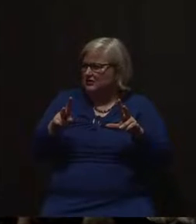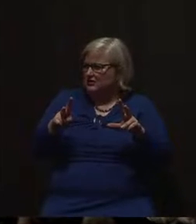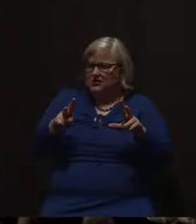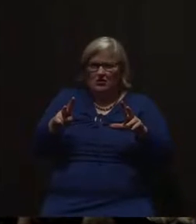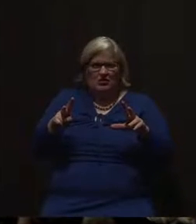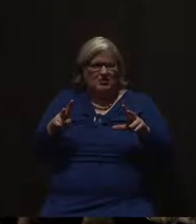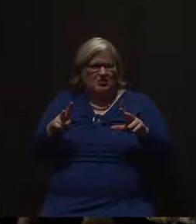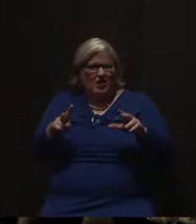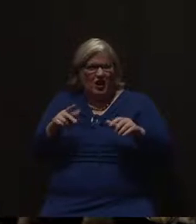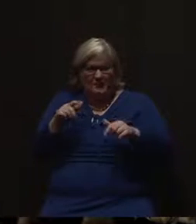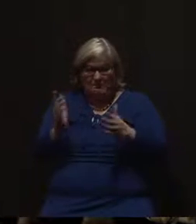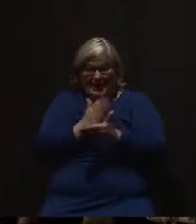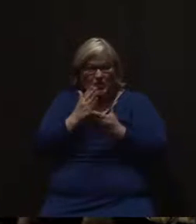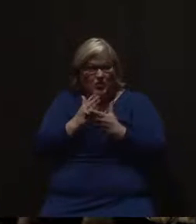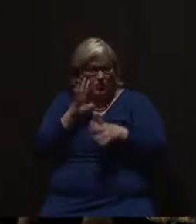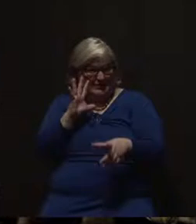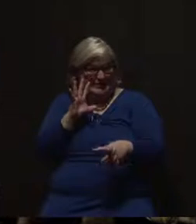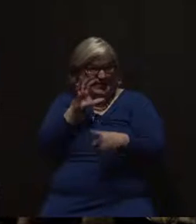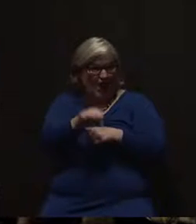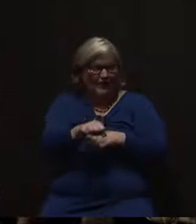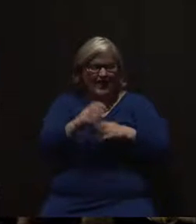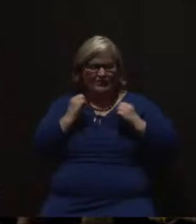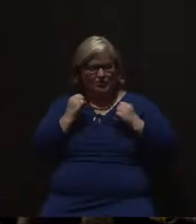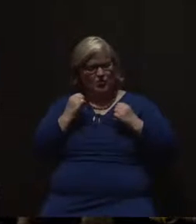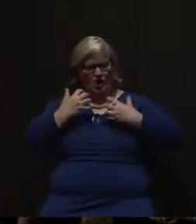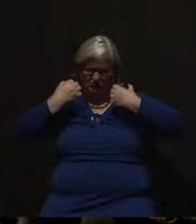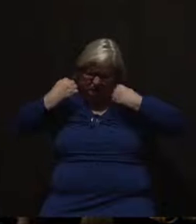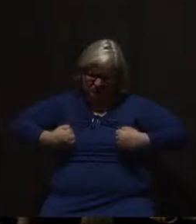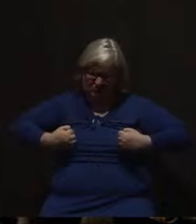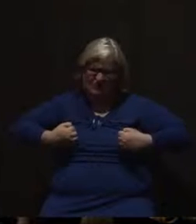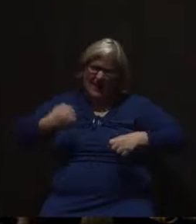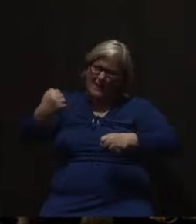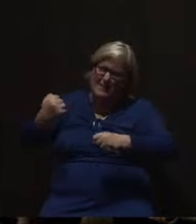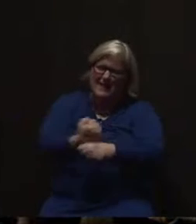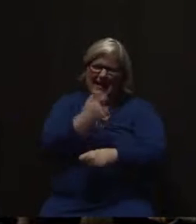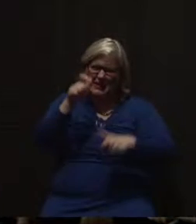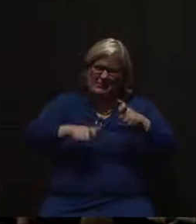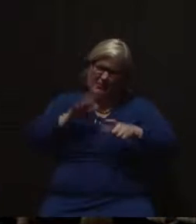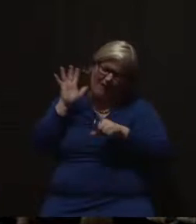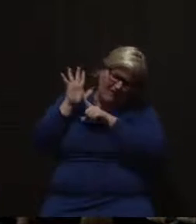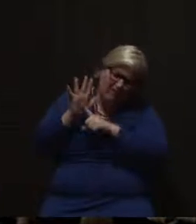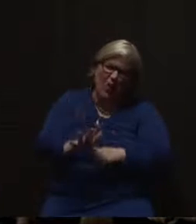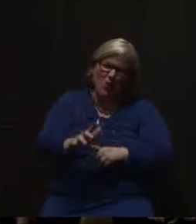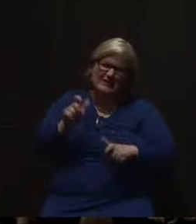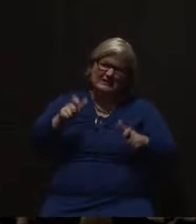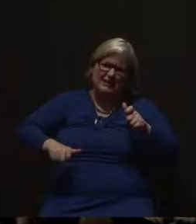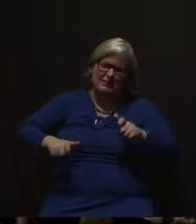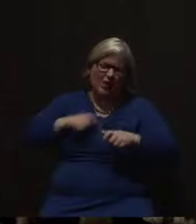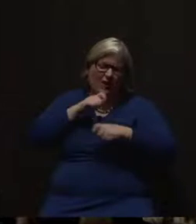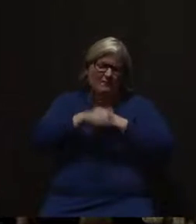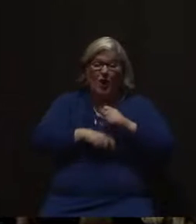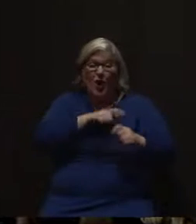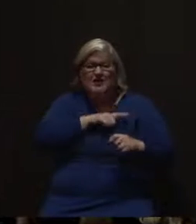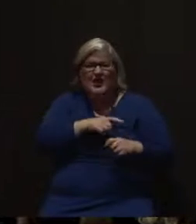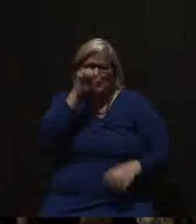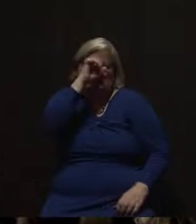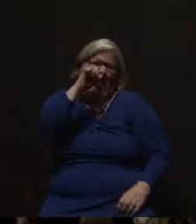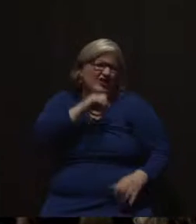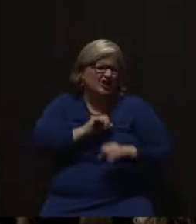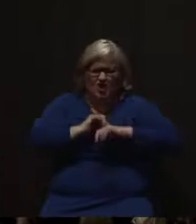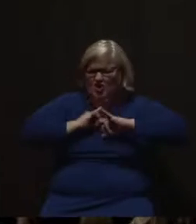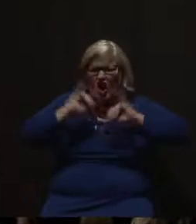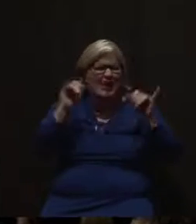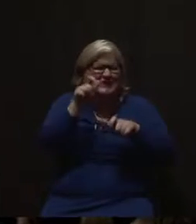theory, Lord of the Flies, all of this. So if you don't make people, if you don't force people, then they will be really nasty to each other.